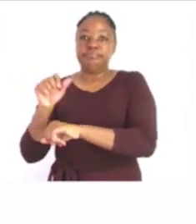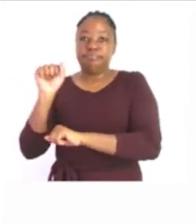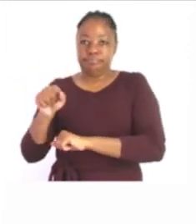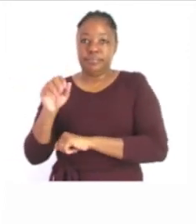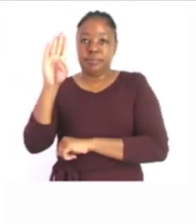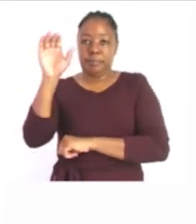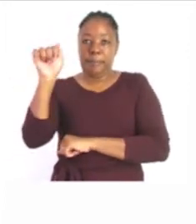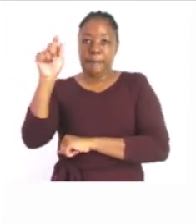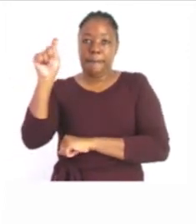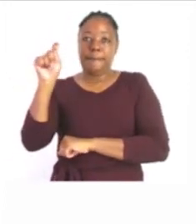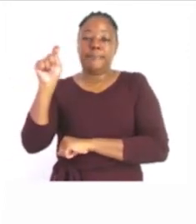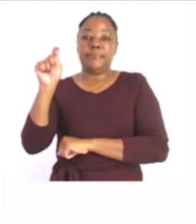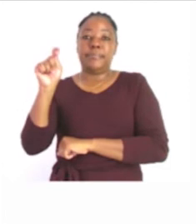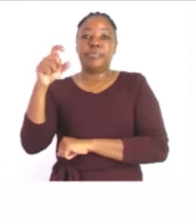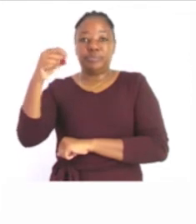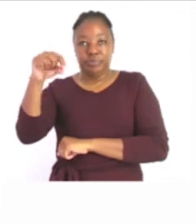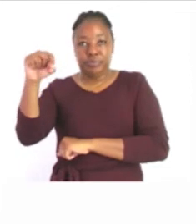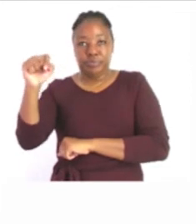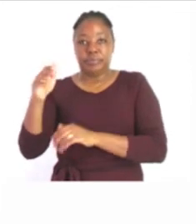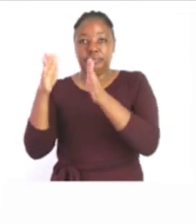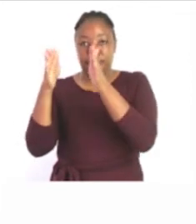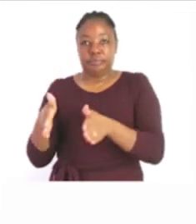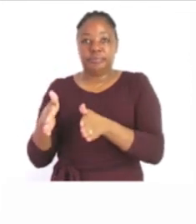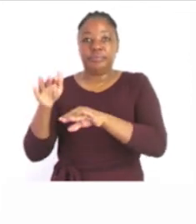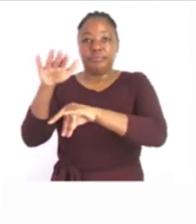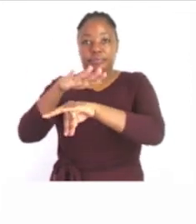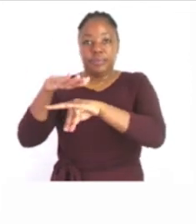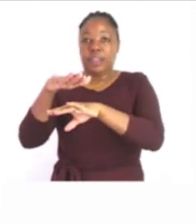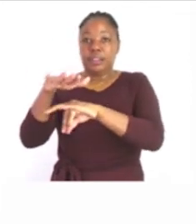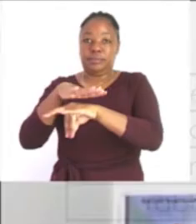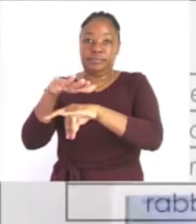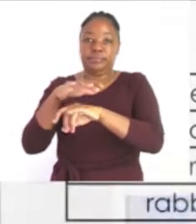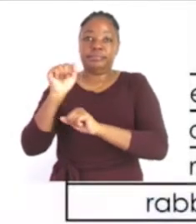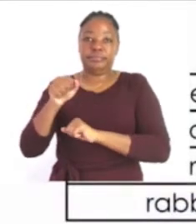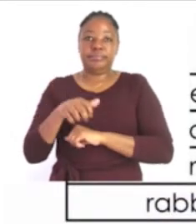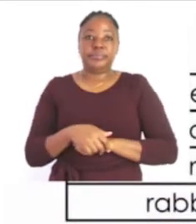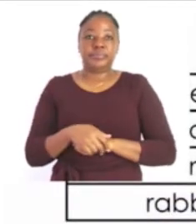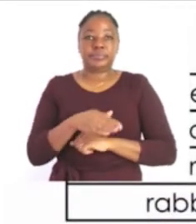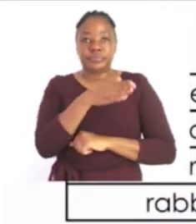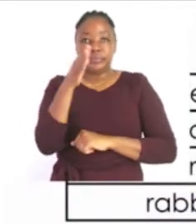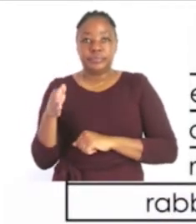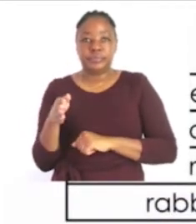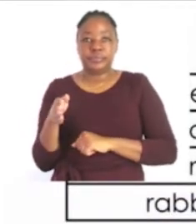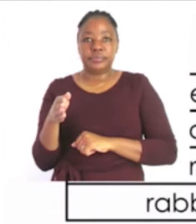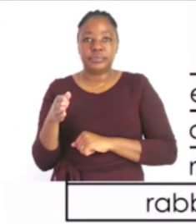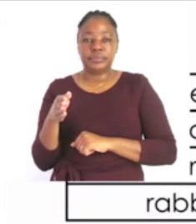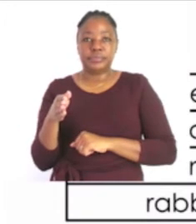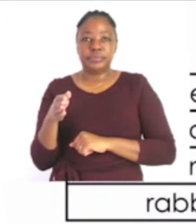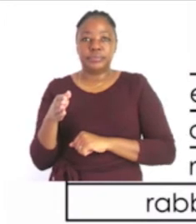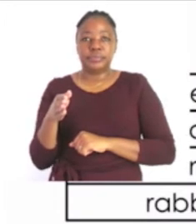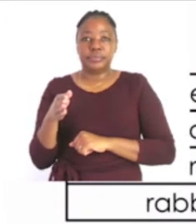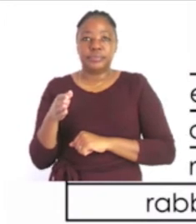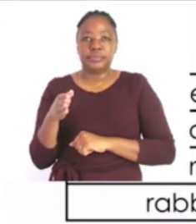bat in the column animal. Let's take a look at the next one. We have